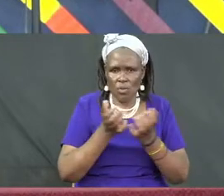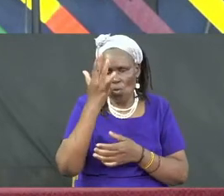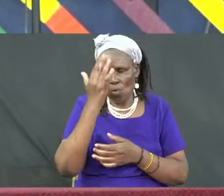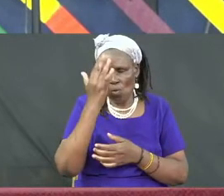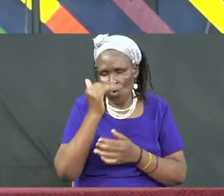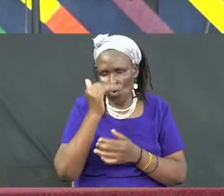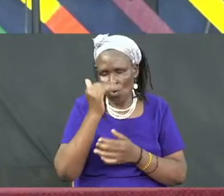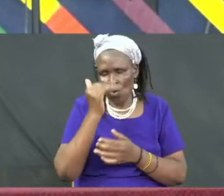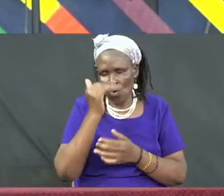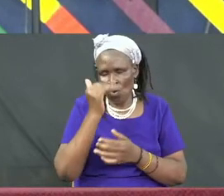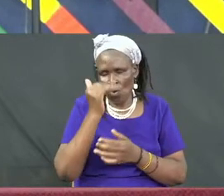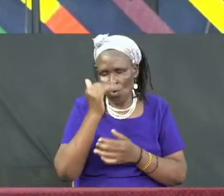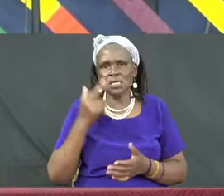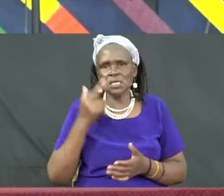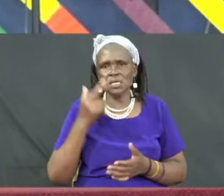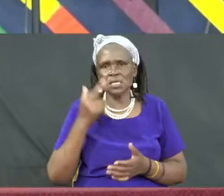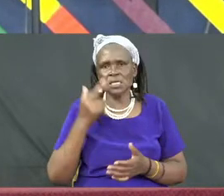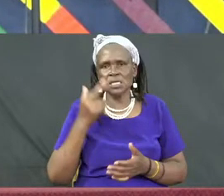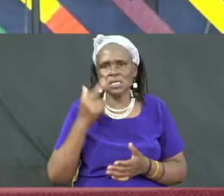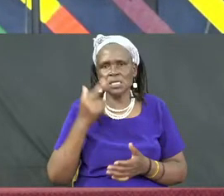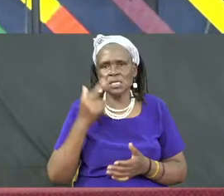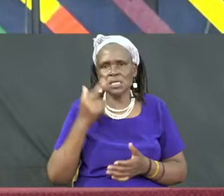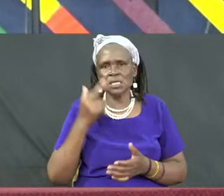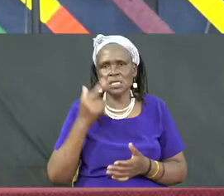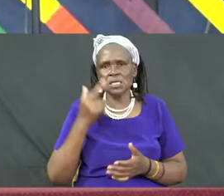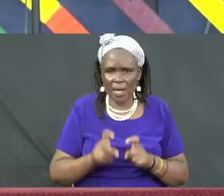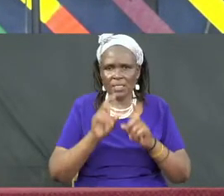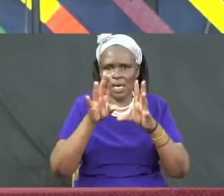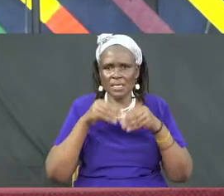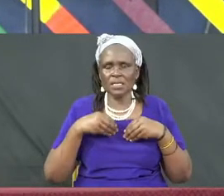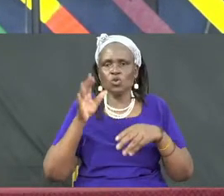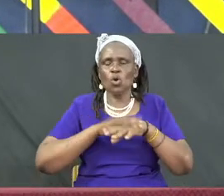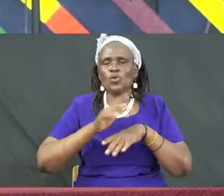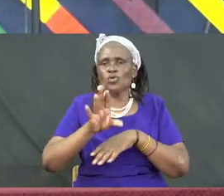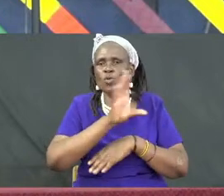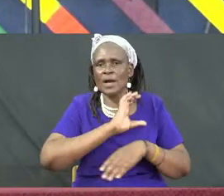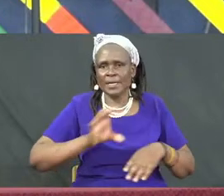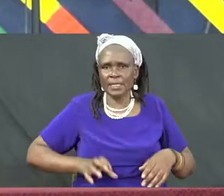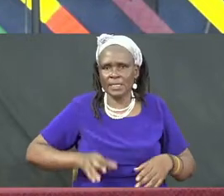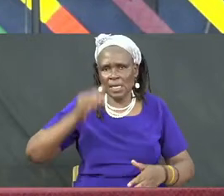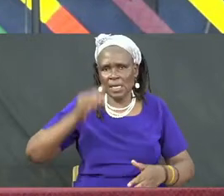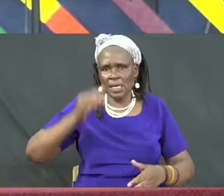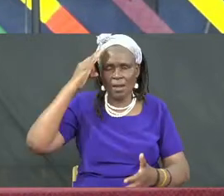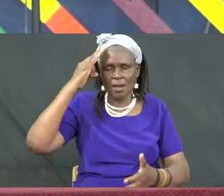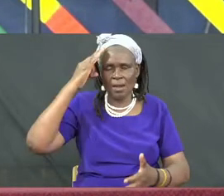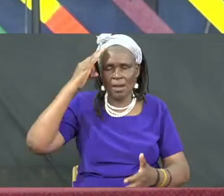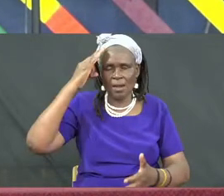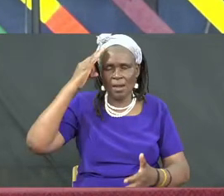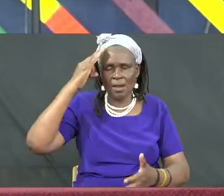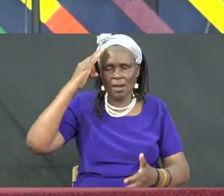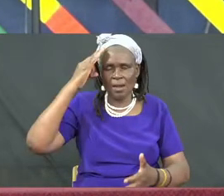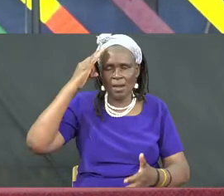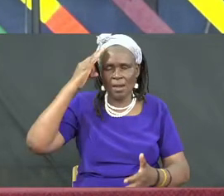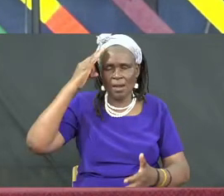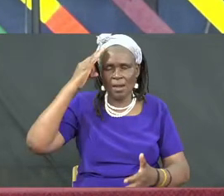as though for you to progress, then you must compromise on your Christian faith, and it is difficult for